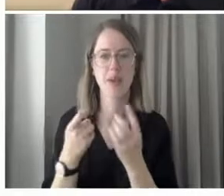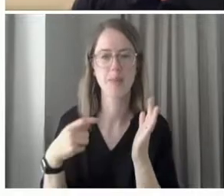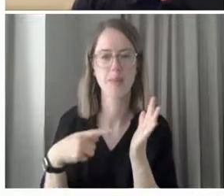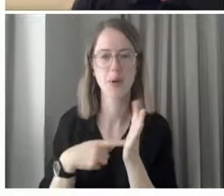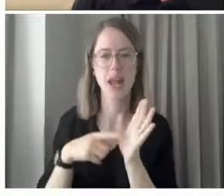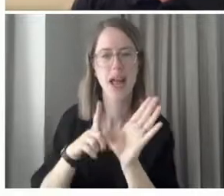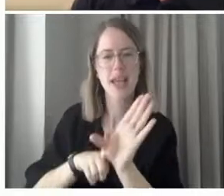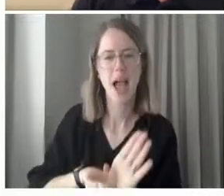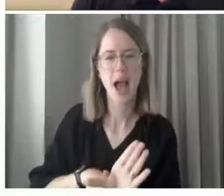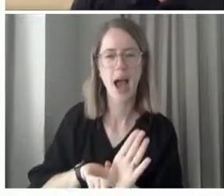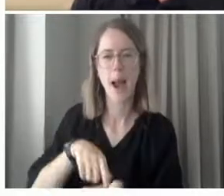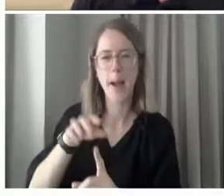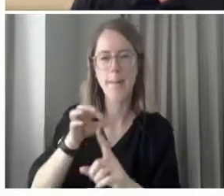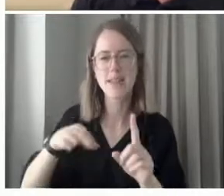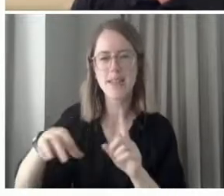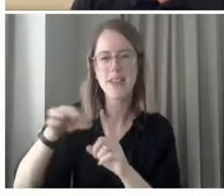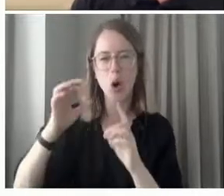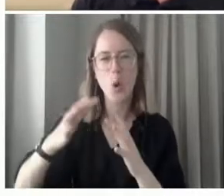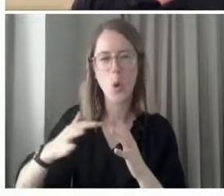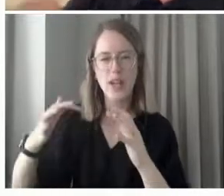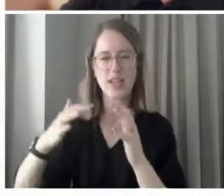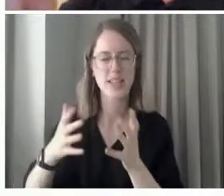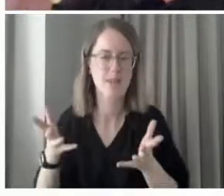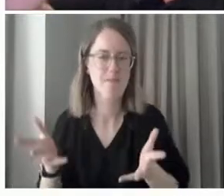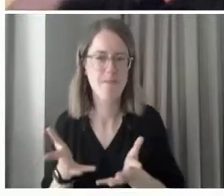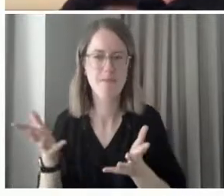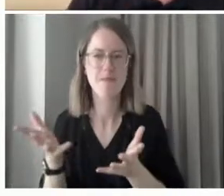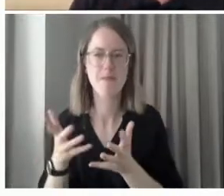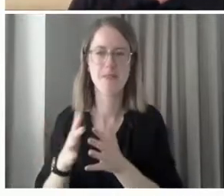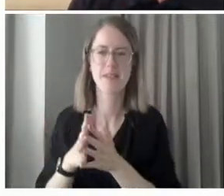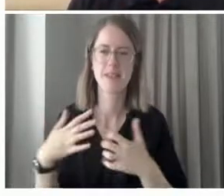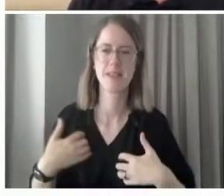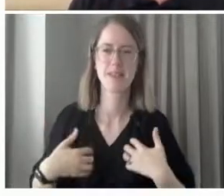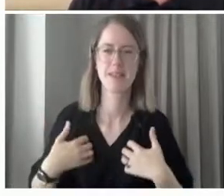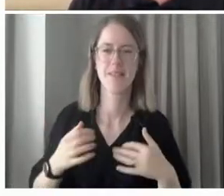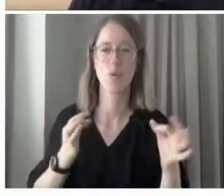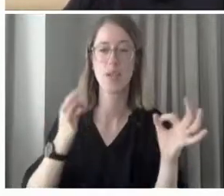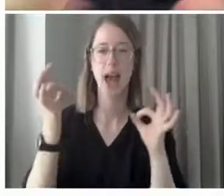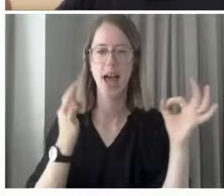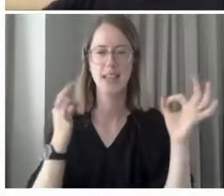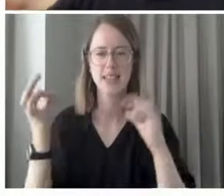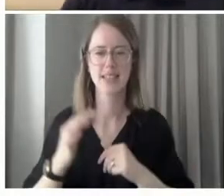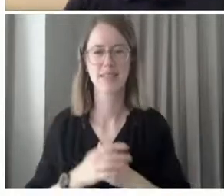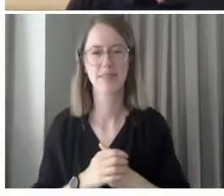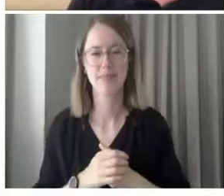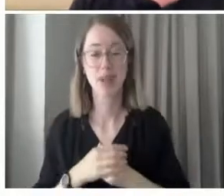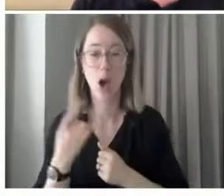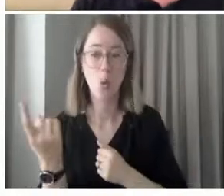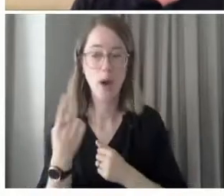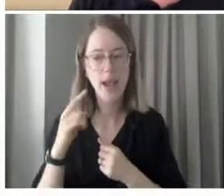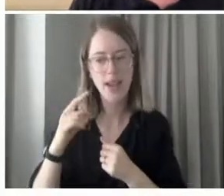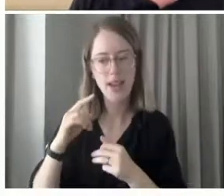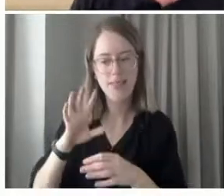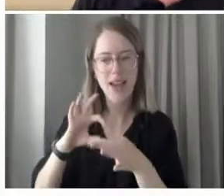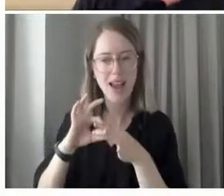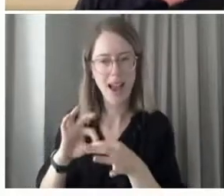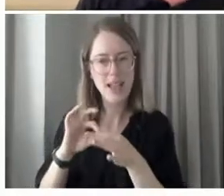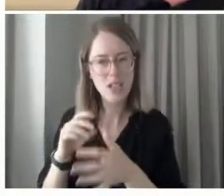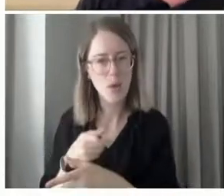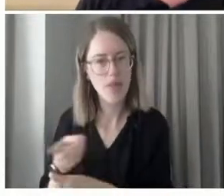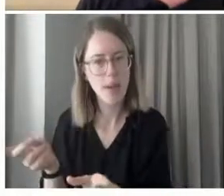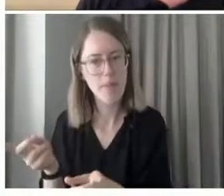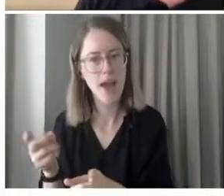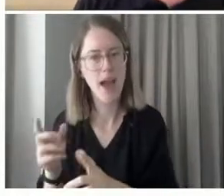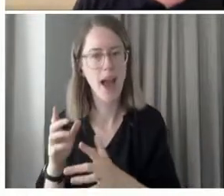young Pacifica audiences are driving a boom in dance. And so are we on that?